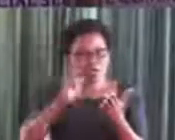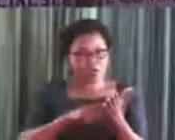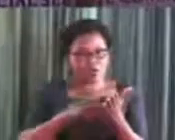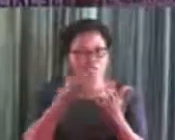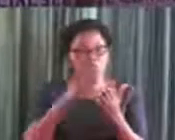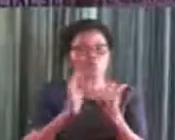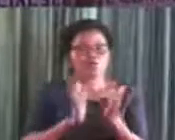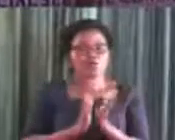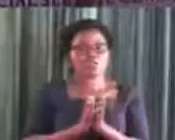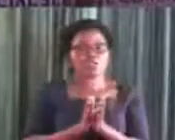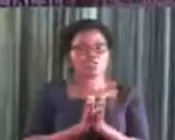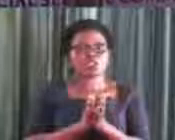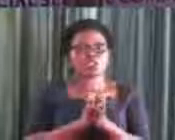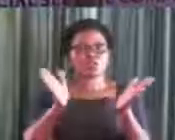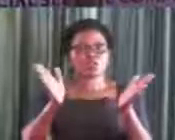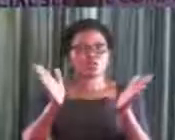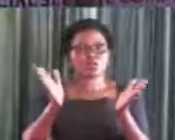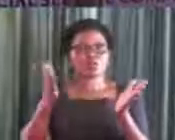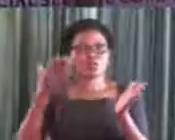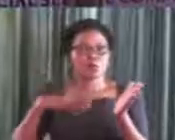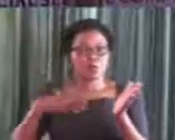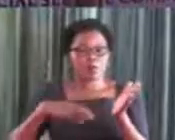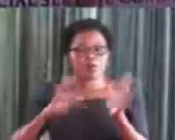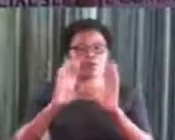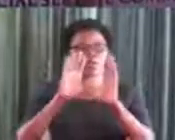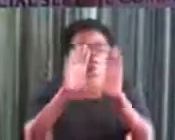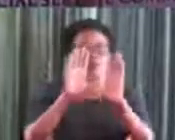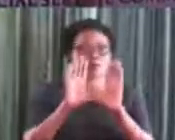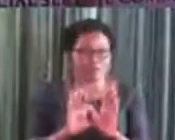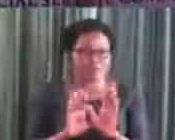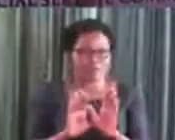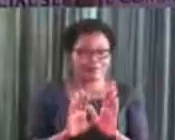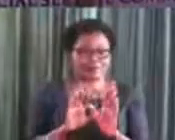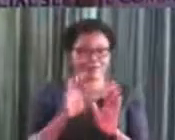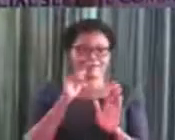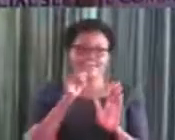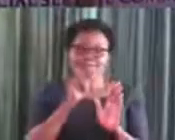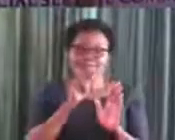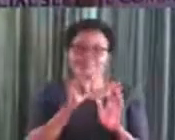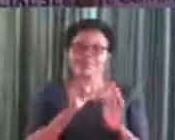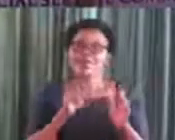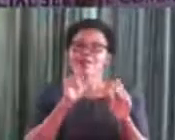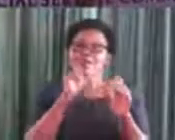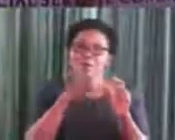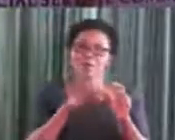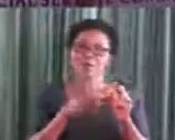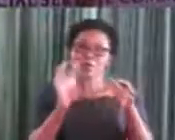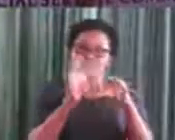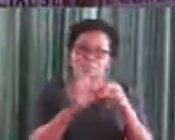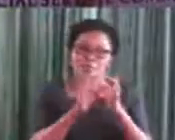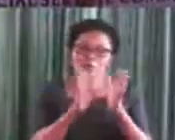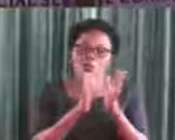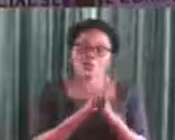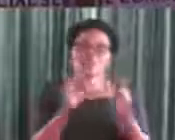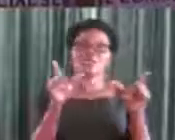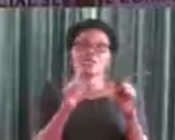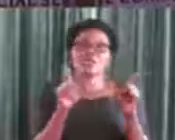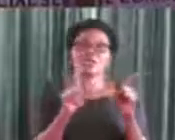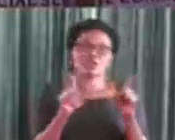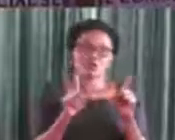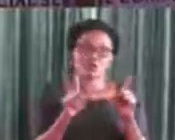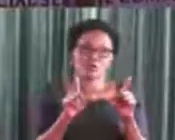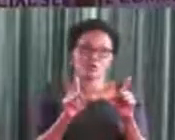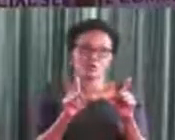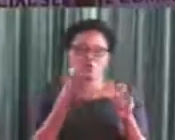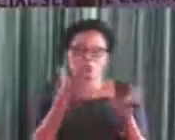public importance, in which respect those ones will require certification, either